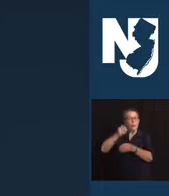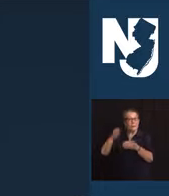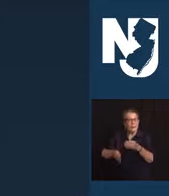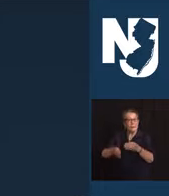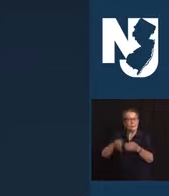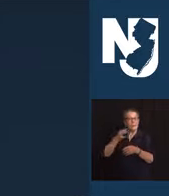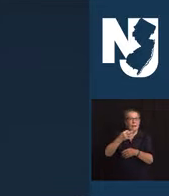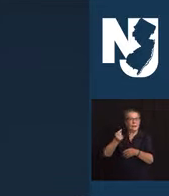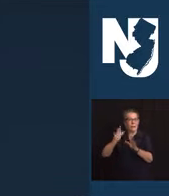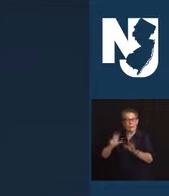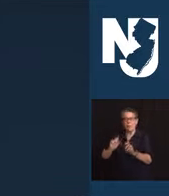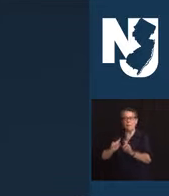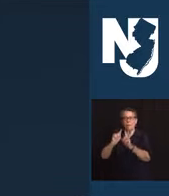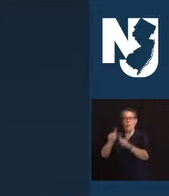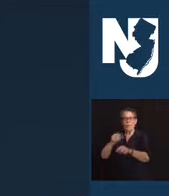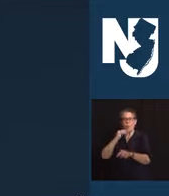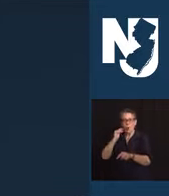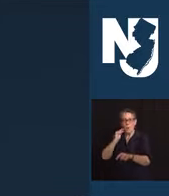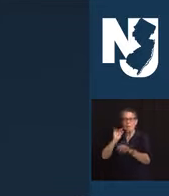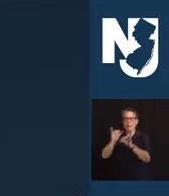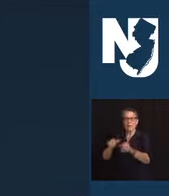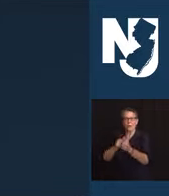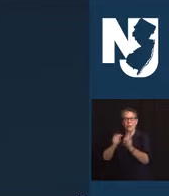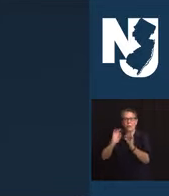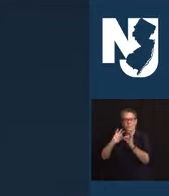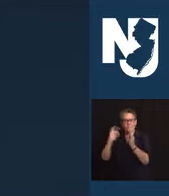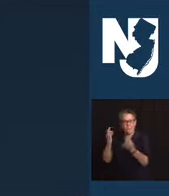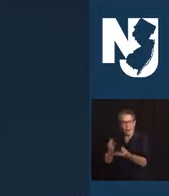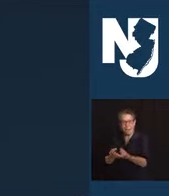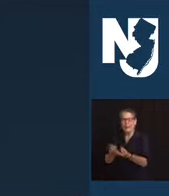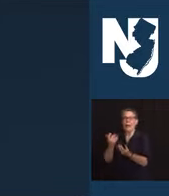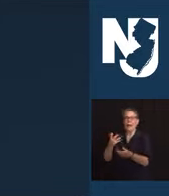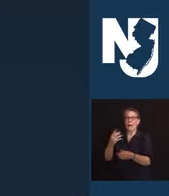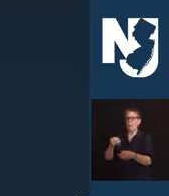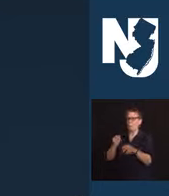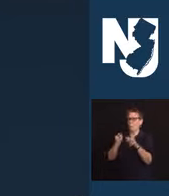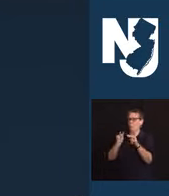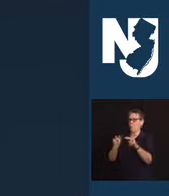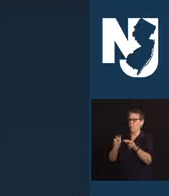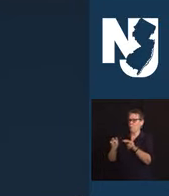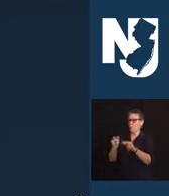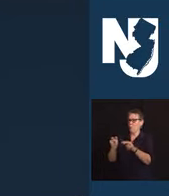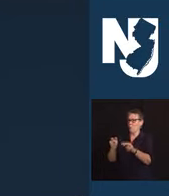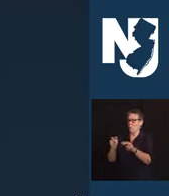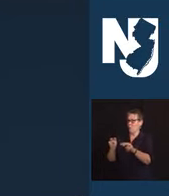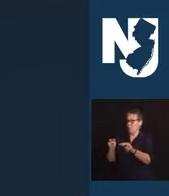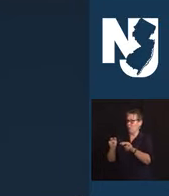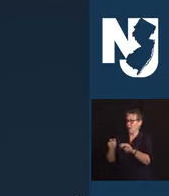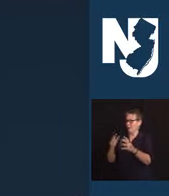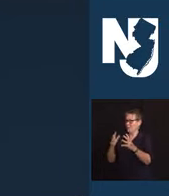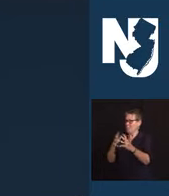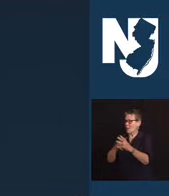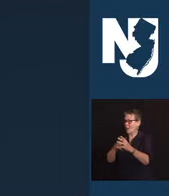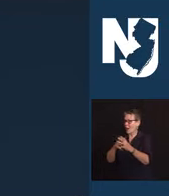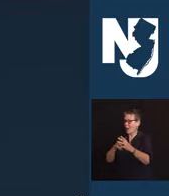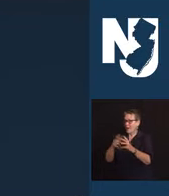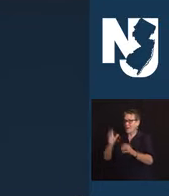his son's football games. He never missed one game.